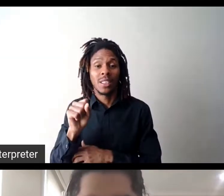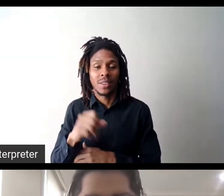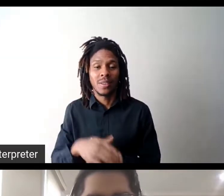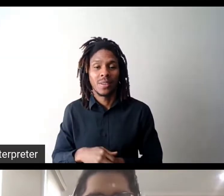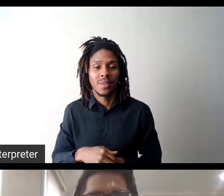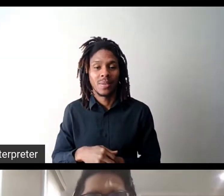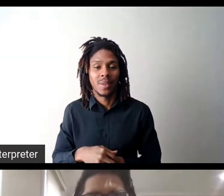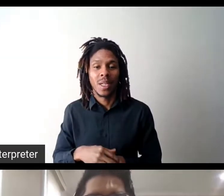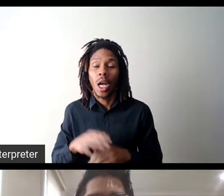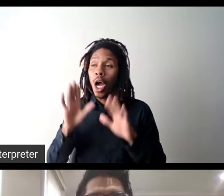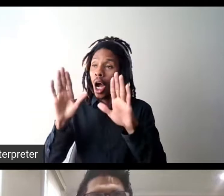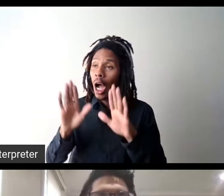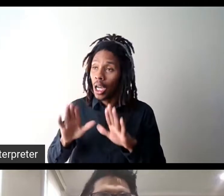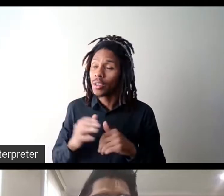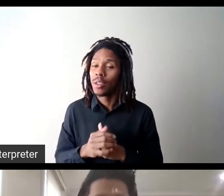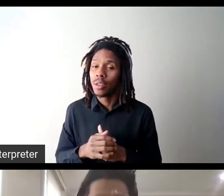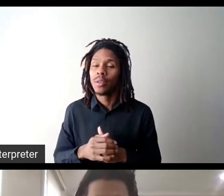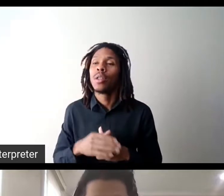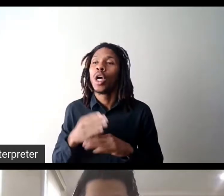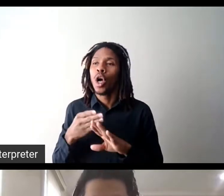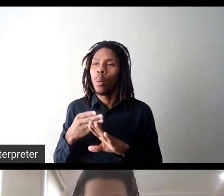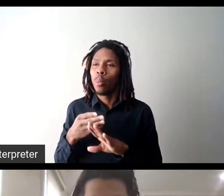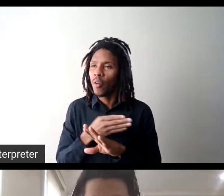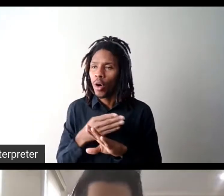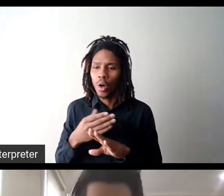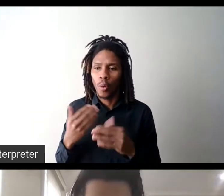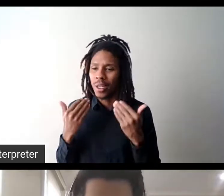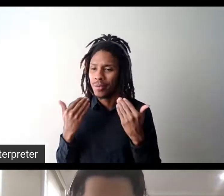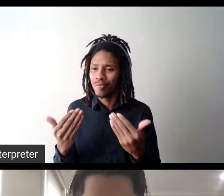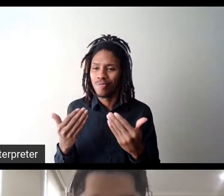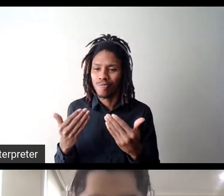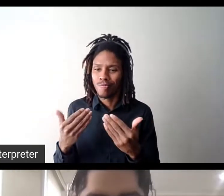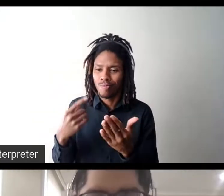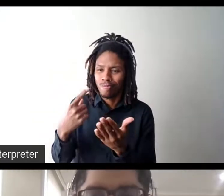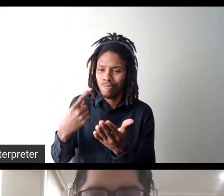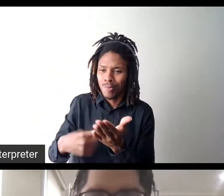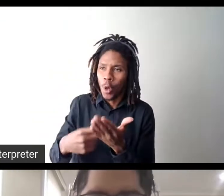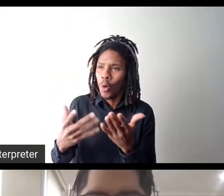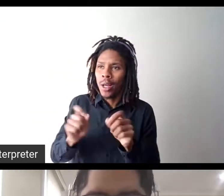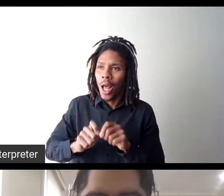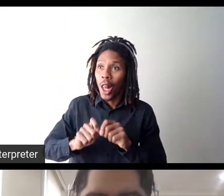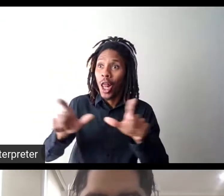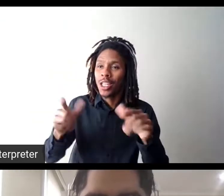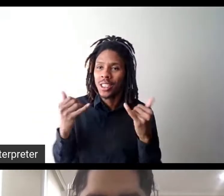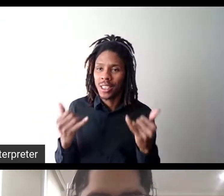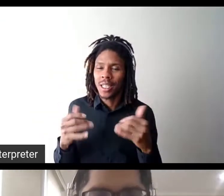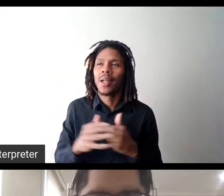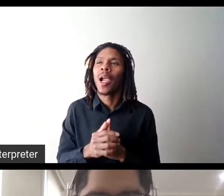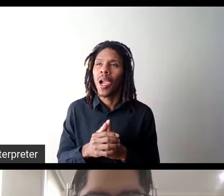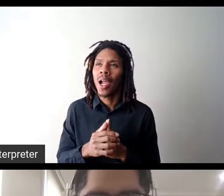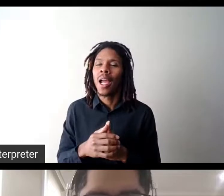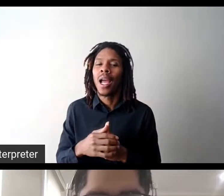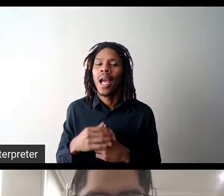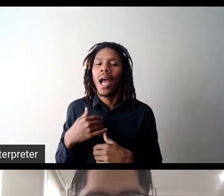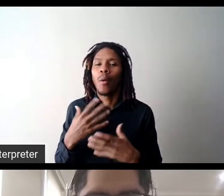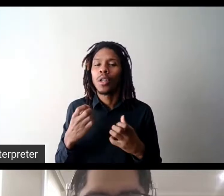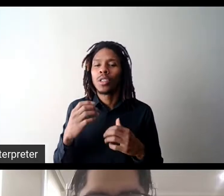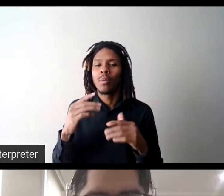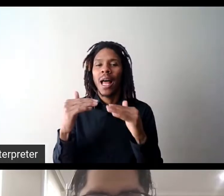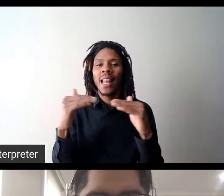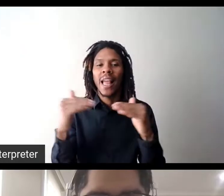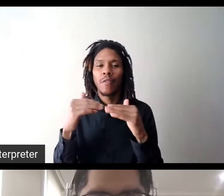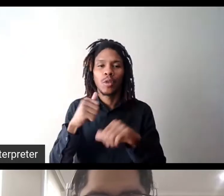Awesome. So before we get into what was launched here today, I want to do some level setting, right?